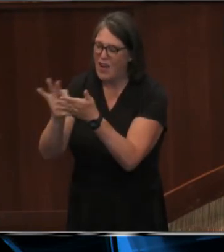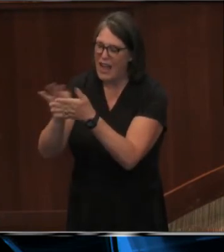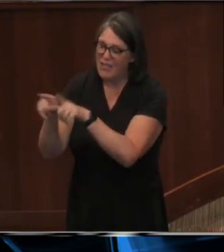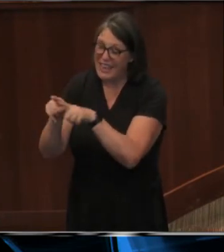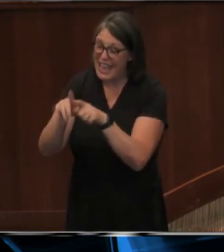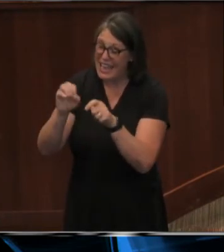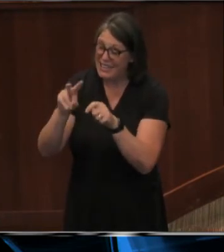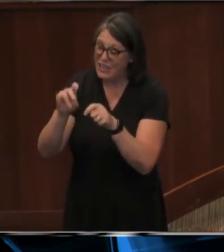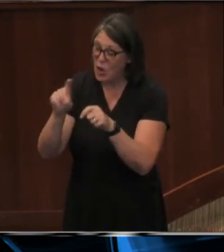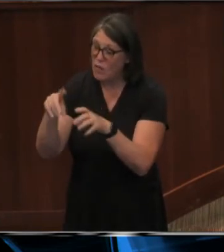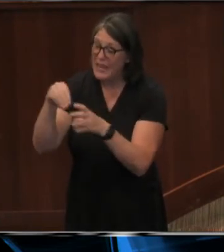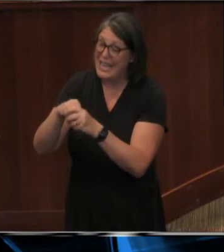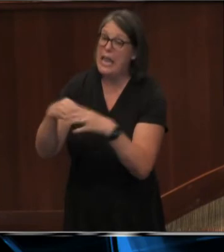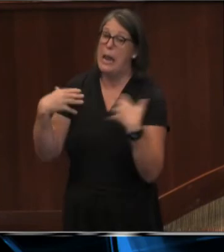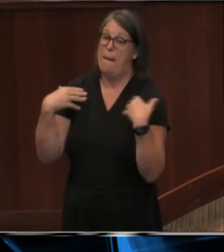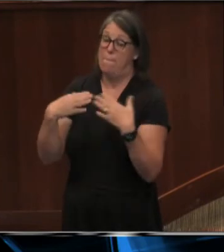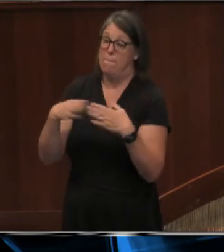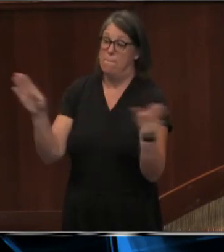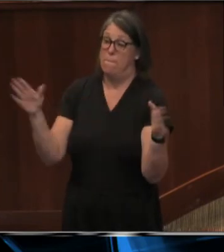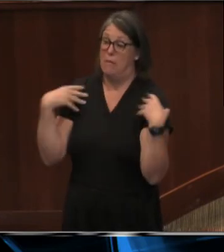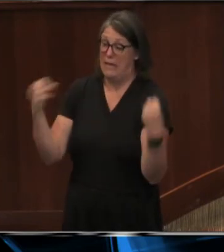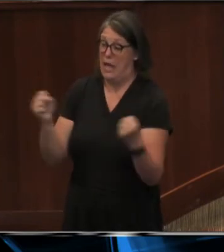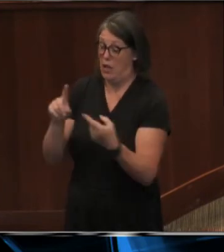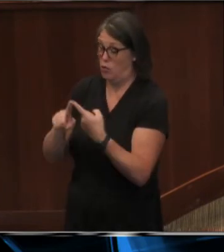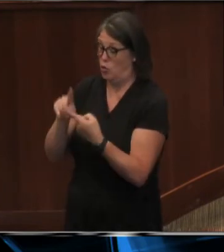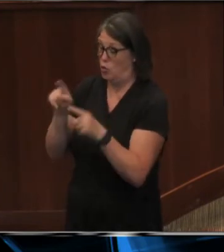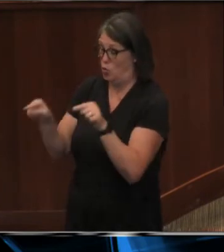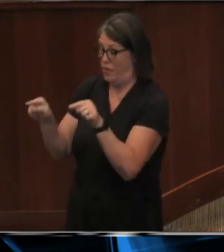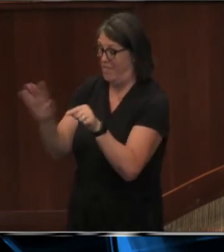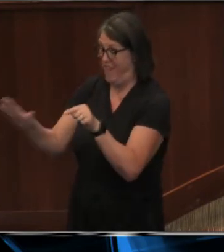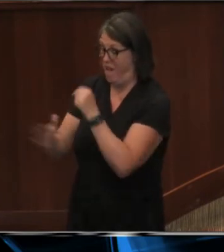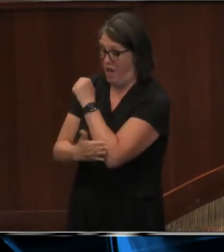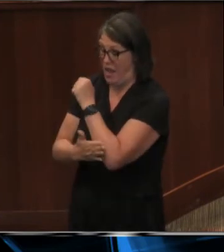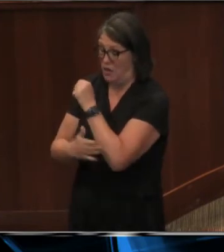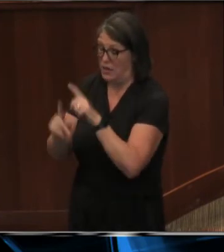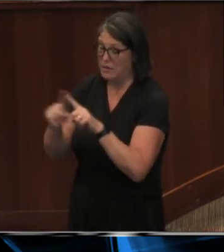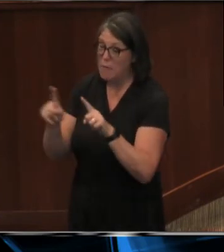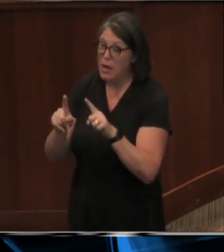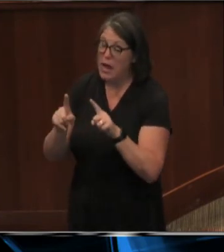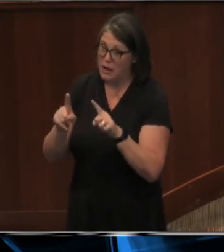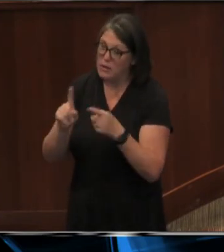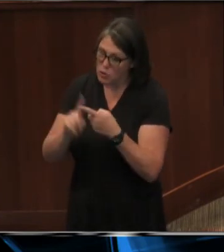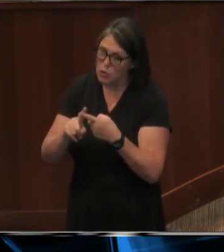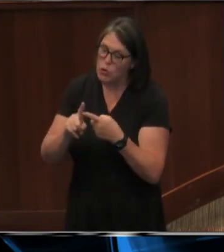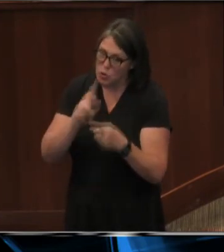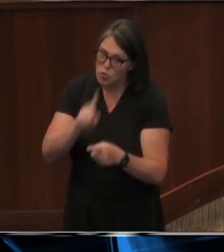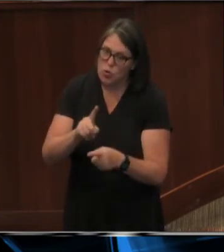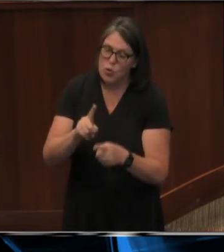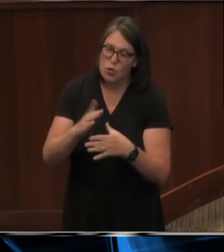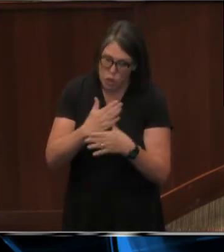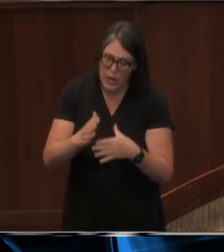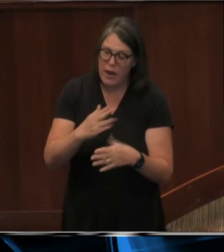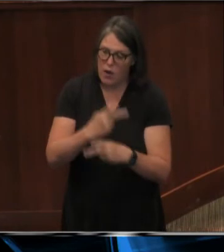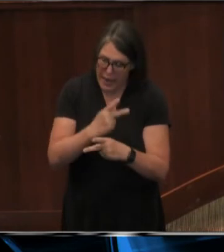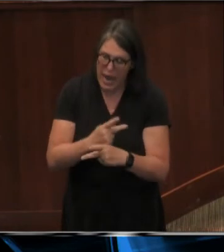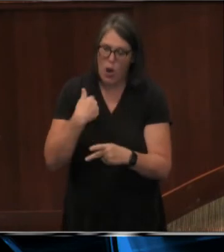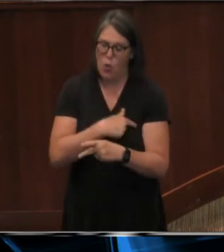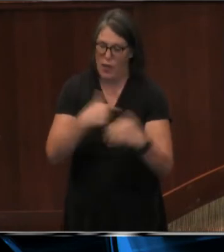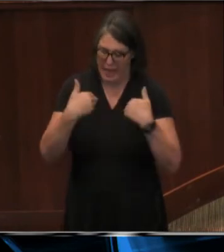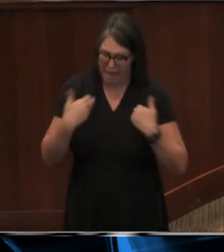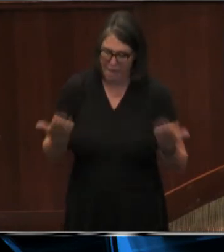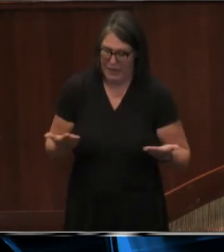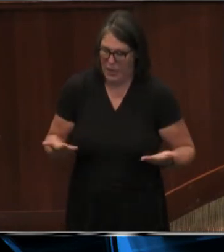COVID patient in the public health realm to that county. But because of the tertiary care that we have in the regional setting of